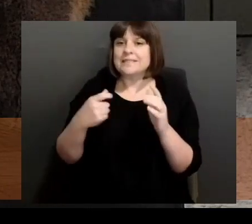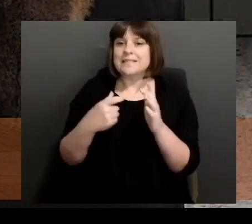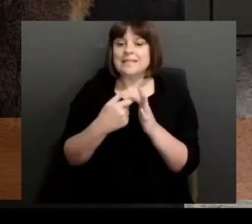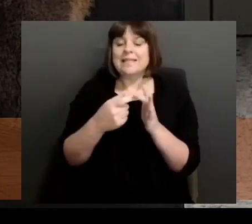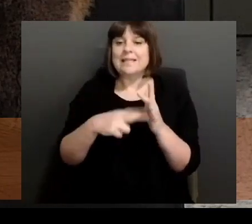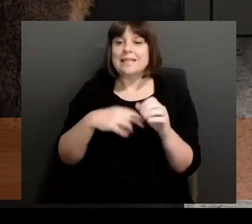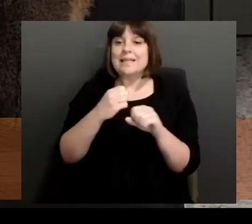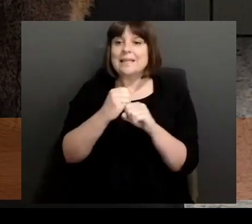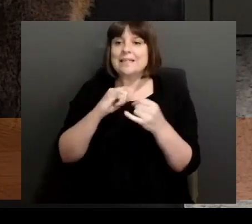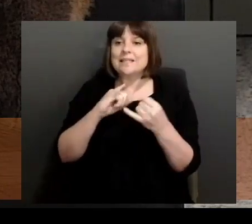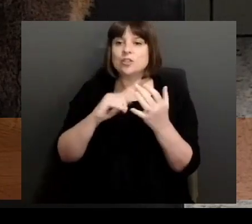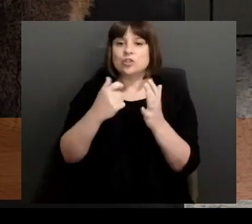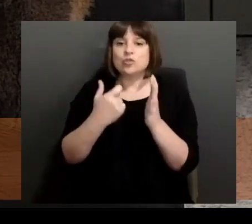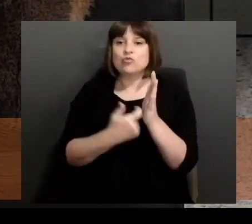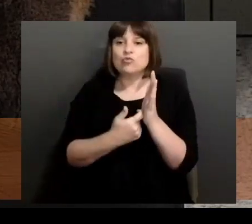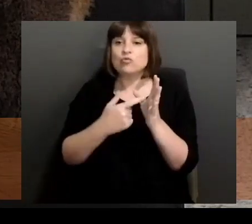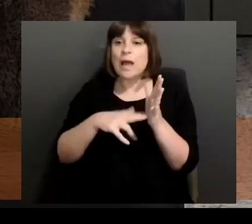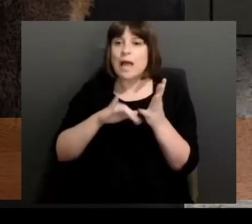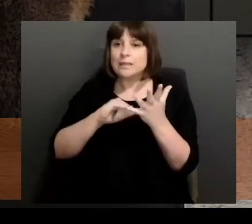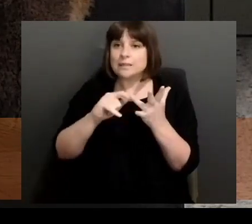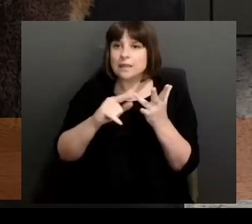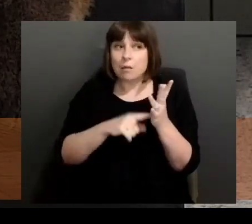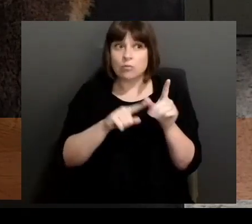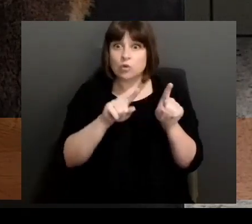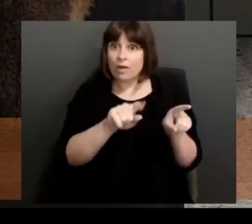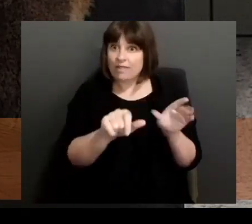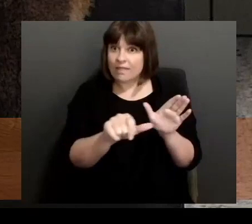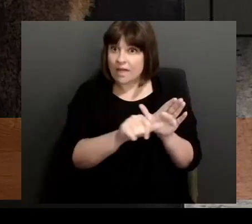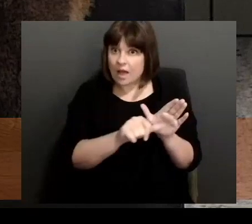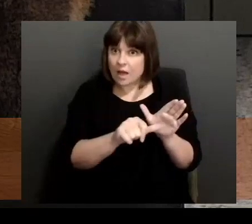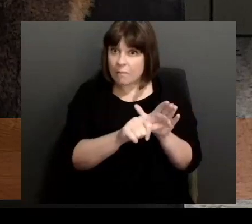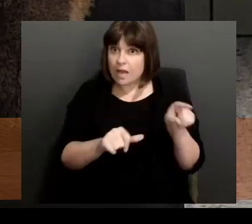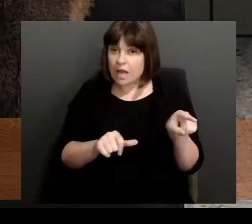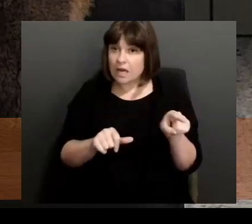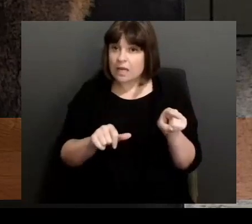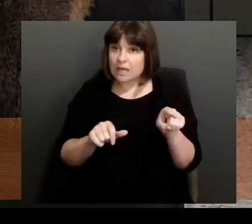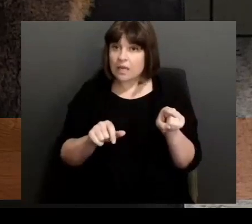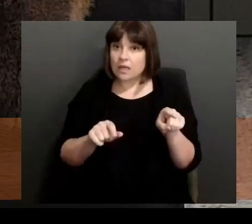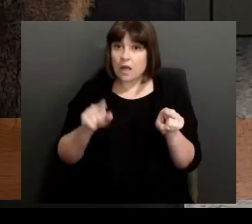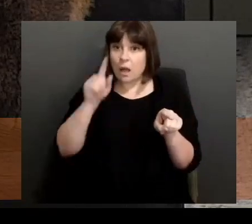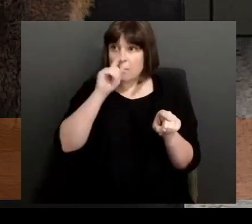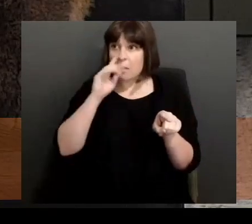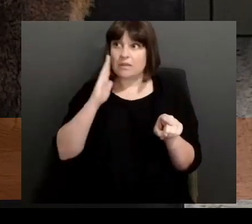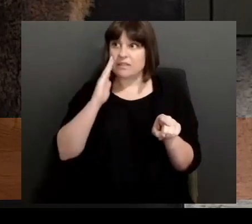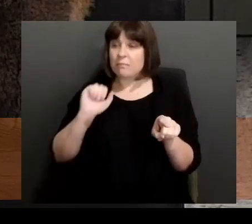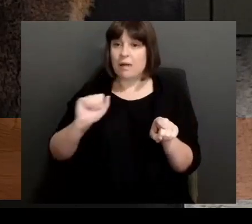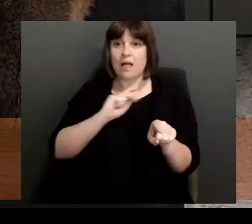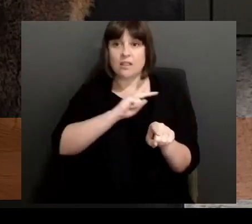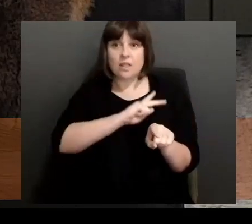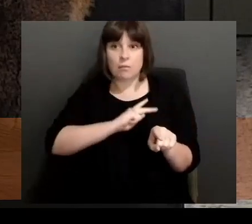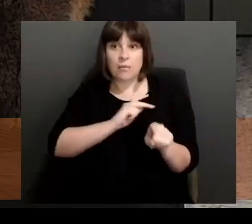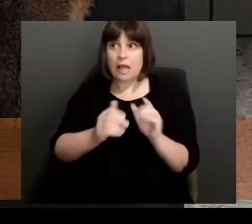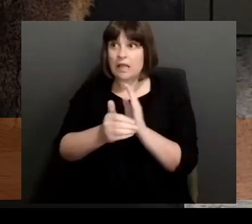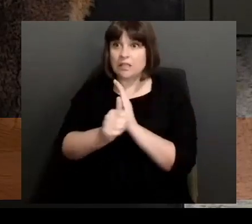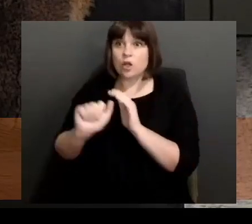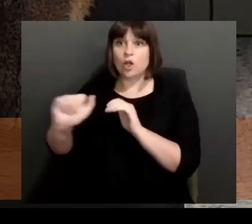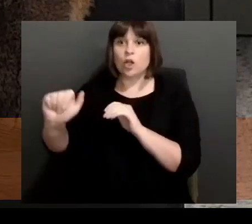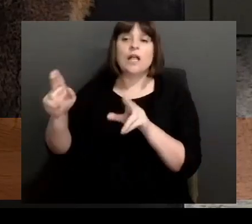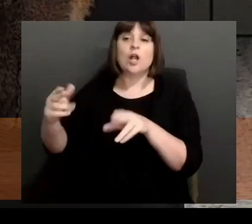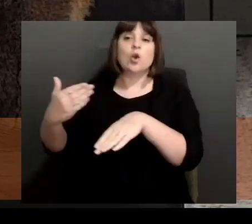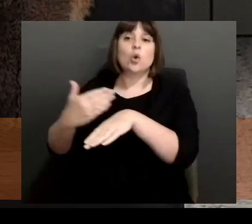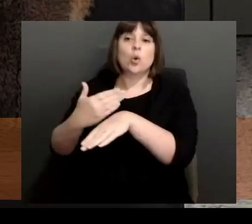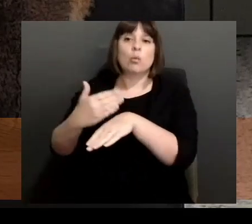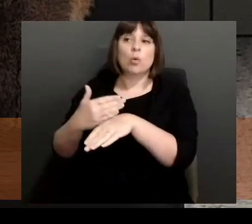that was offered enticed people of all skill sets, all professions, to leave work in the